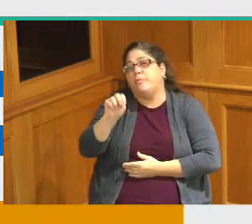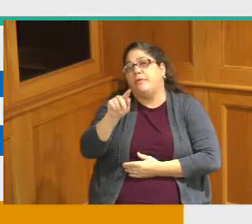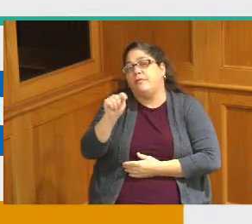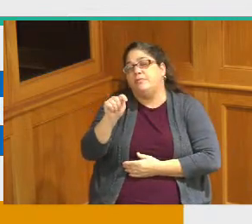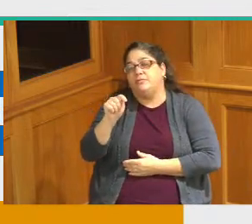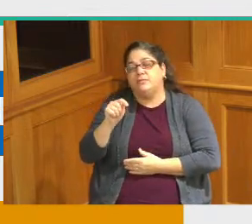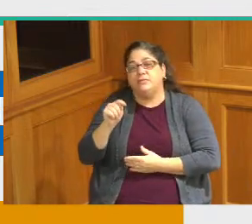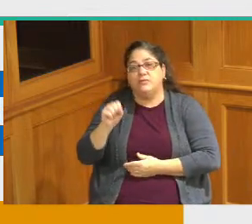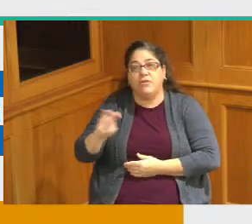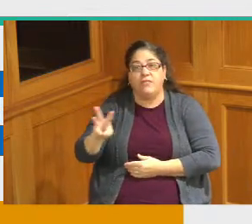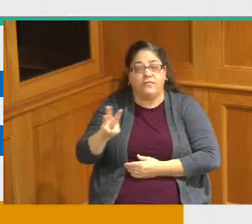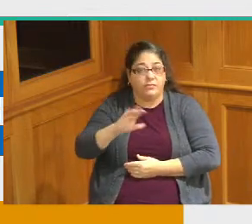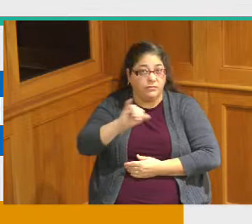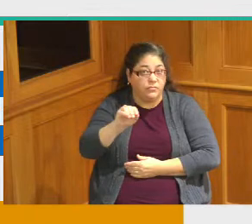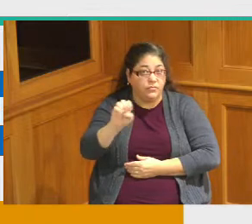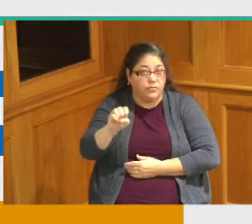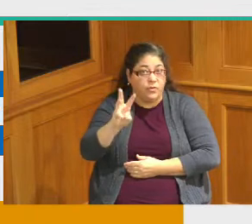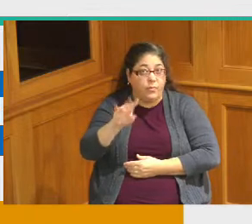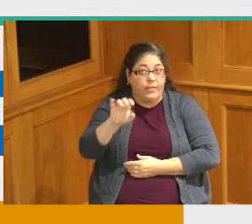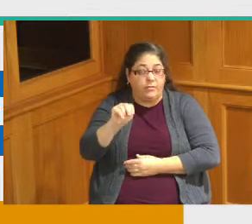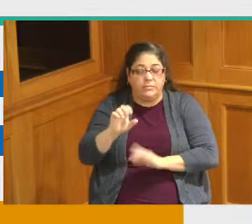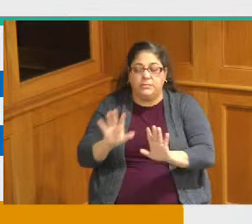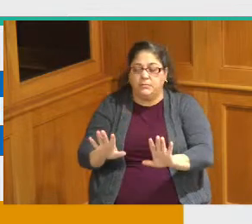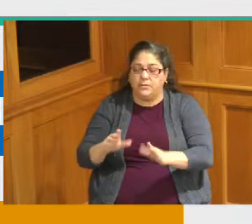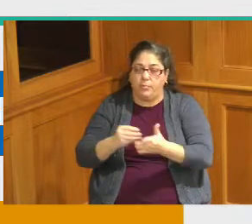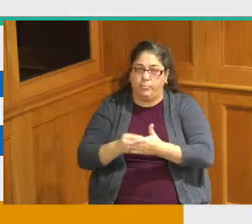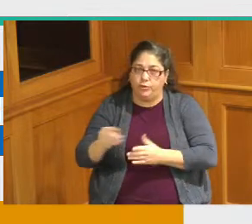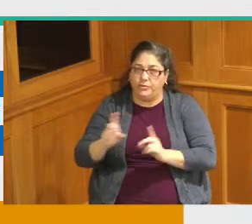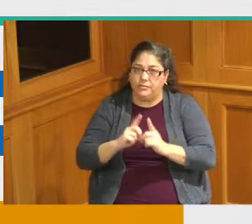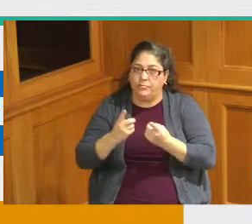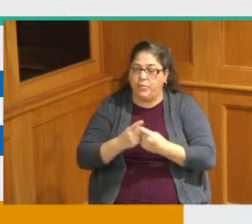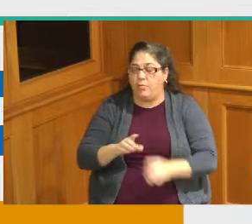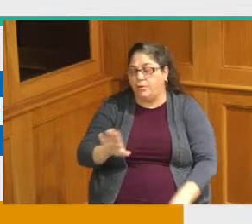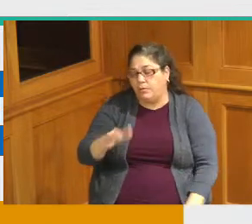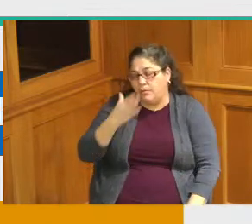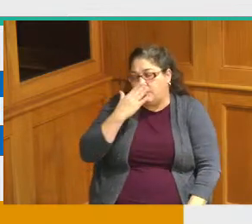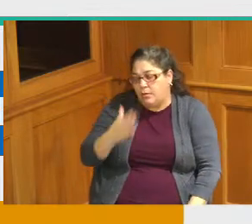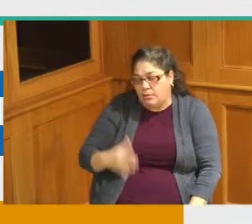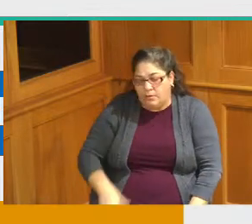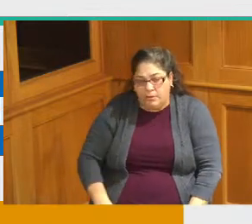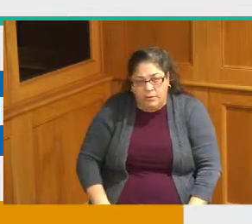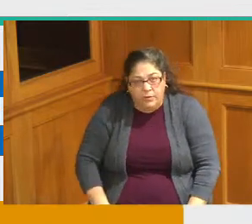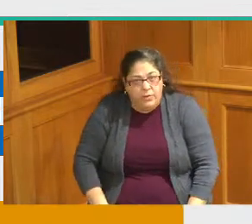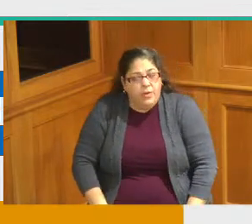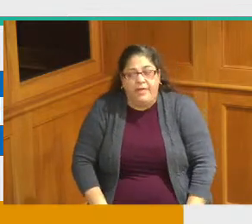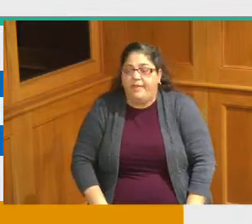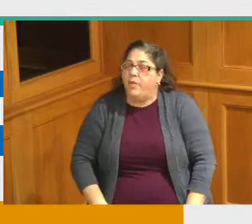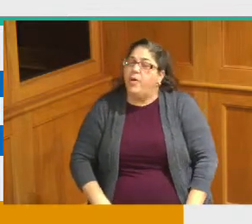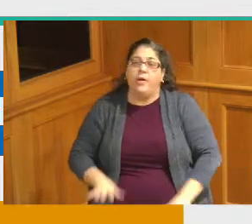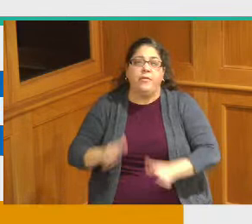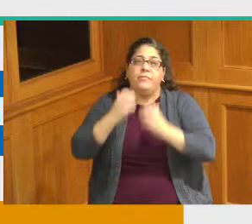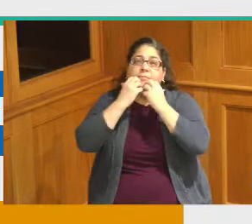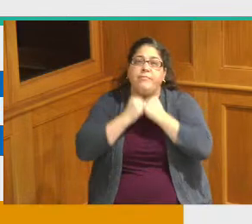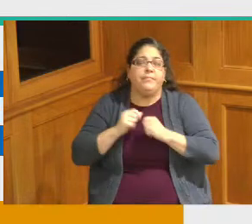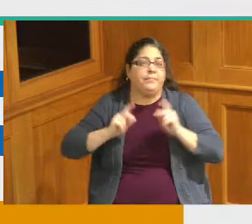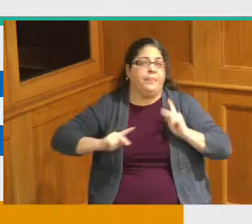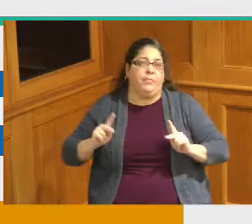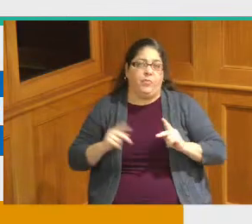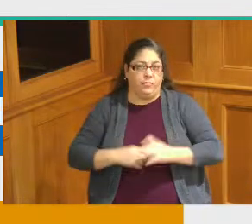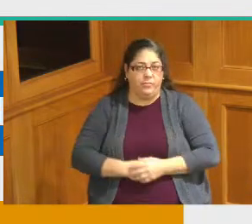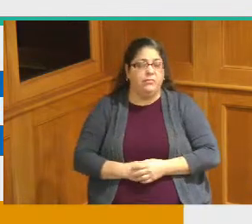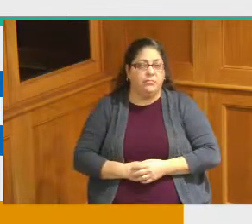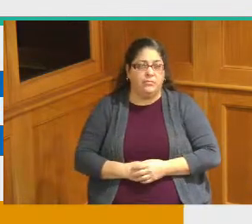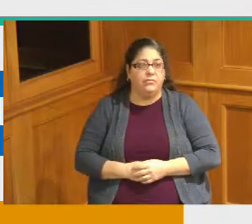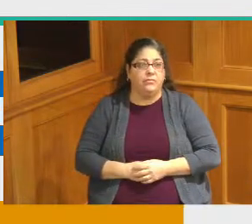you, Jill Williams in the purchasing department and Will Hastings from the purchasing department has been invaluable with doing this. And this